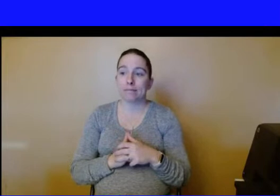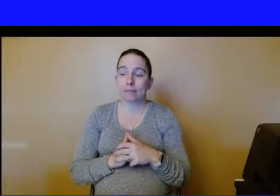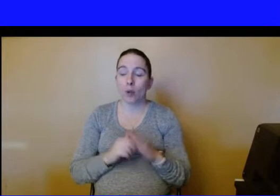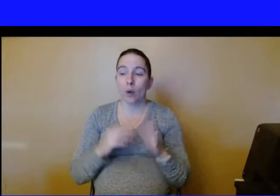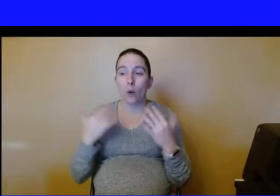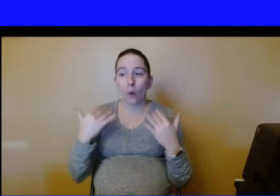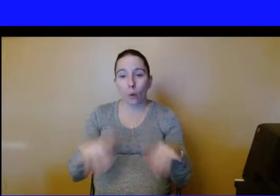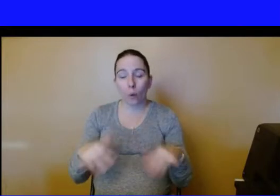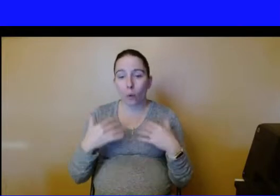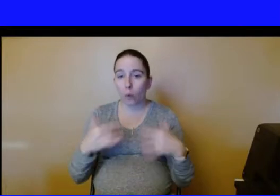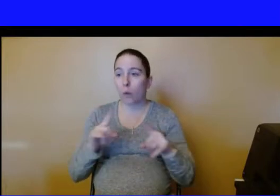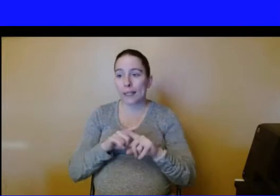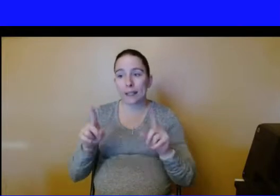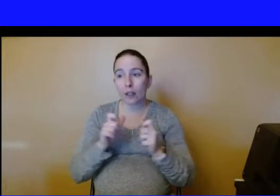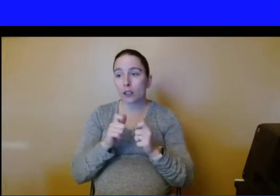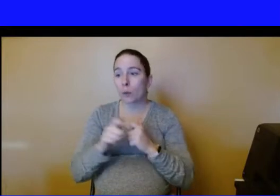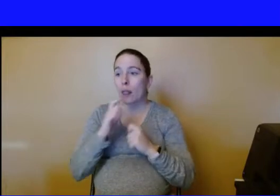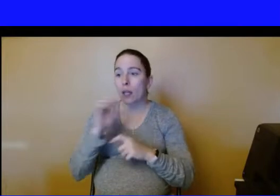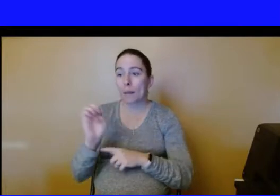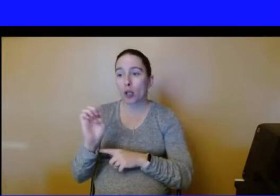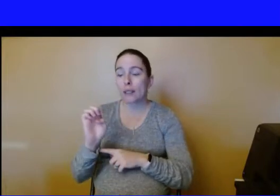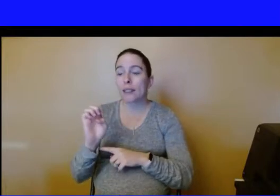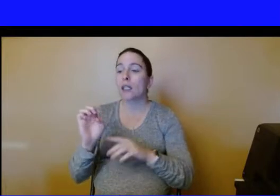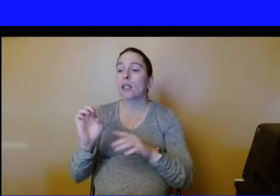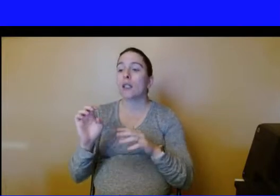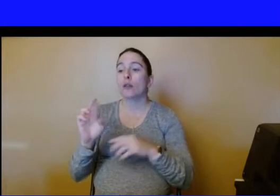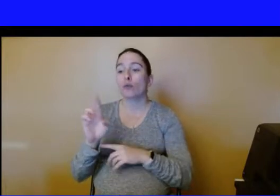have been reported in other published studies by